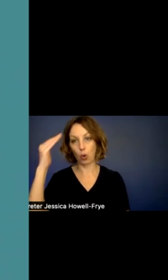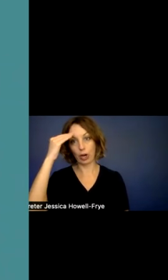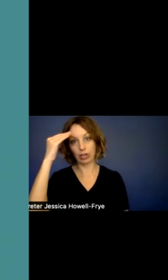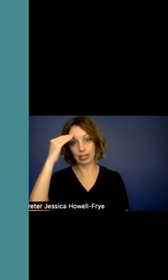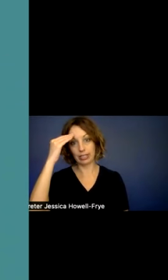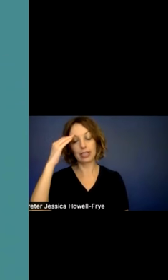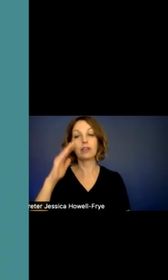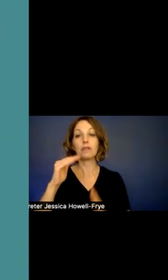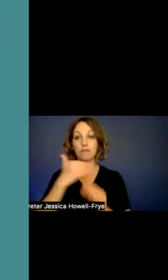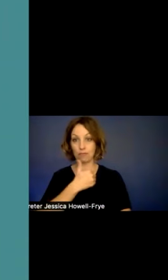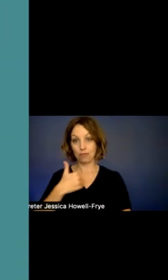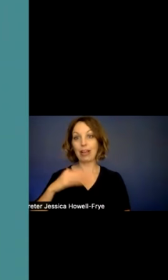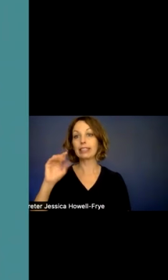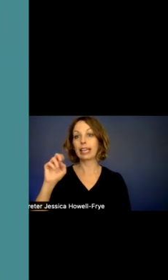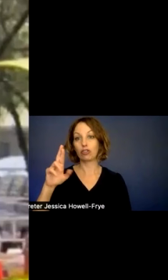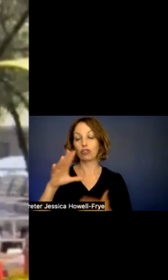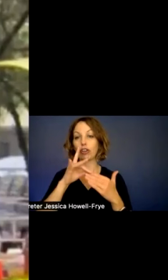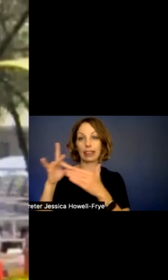cause of death among women.